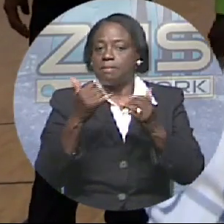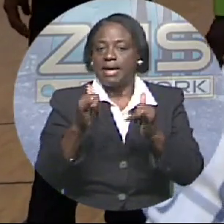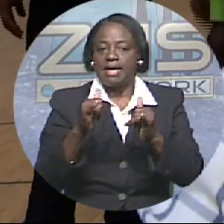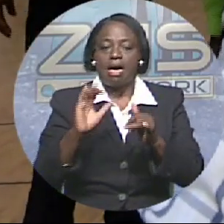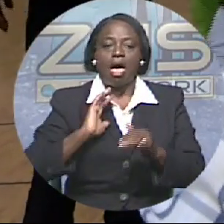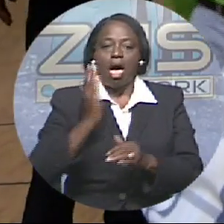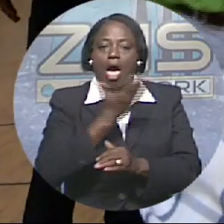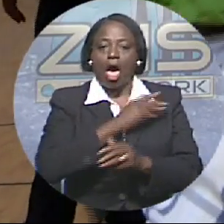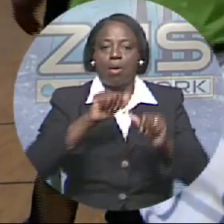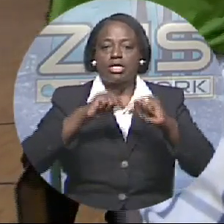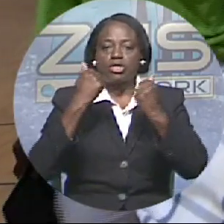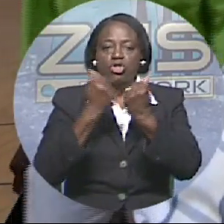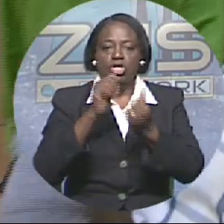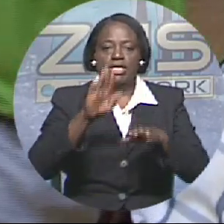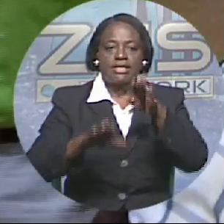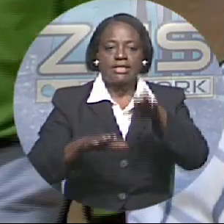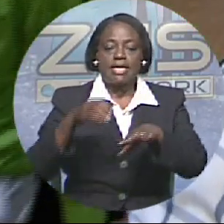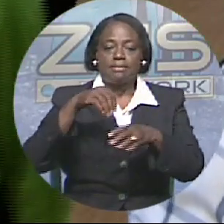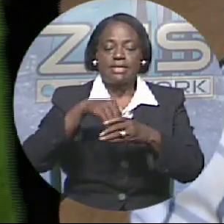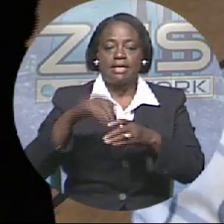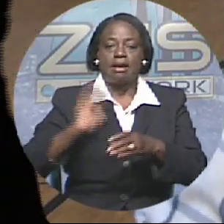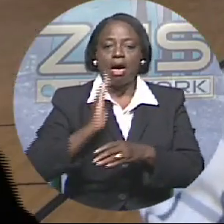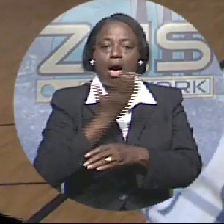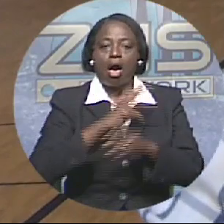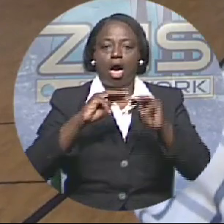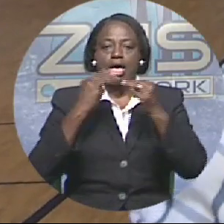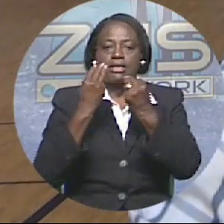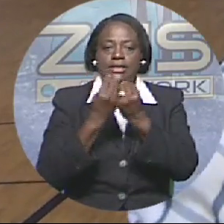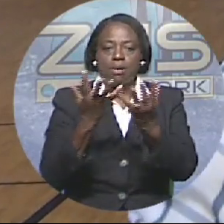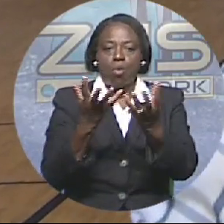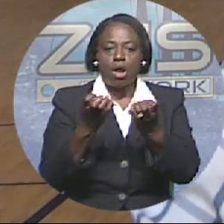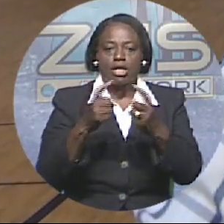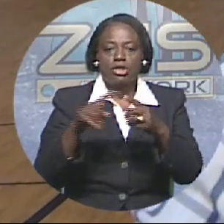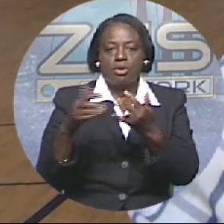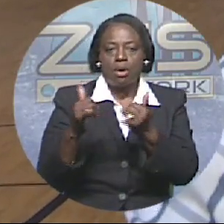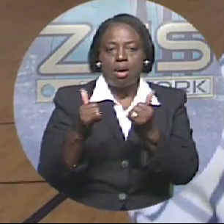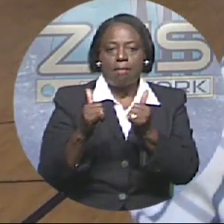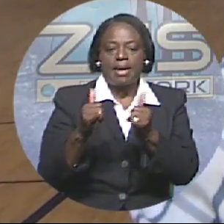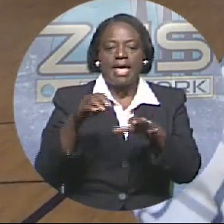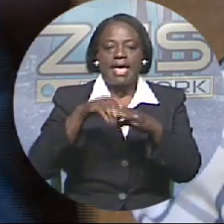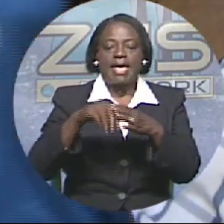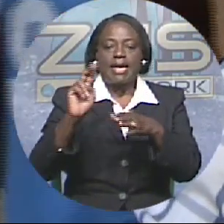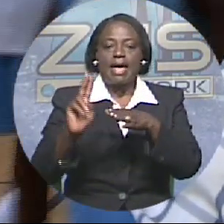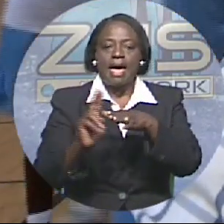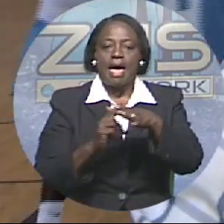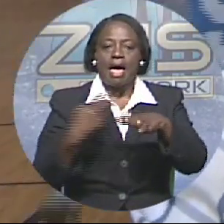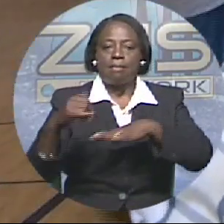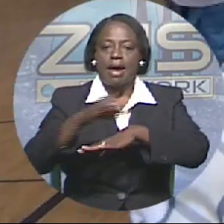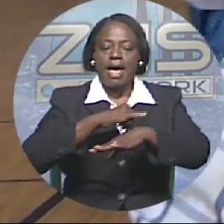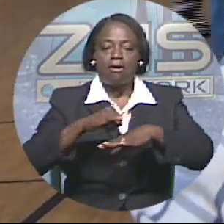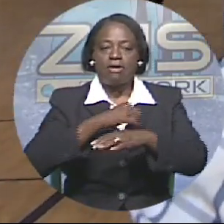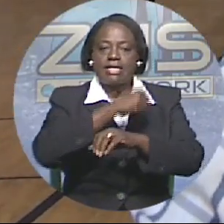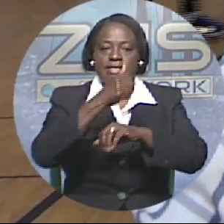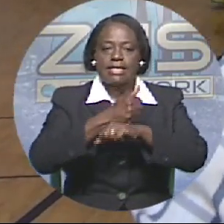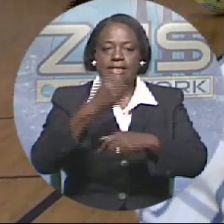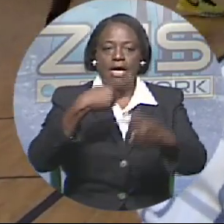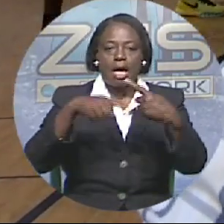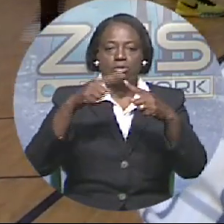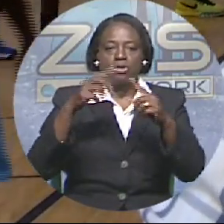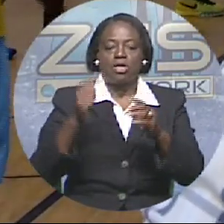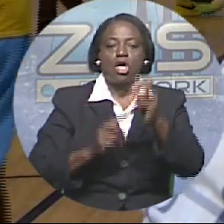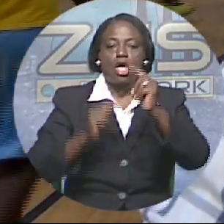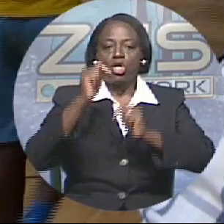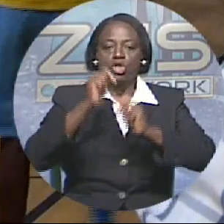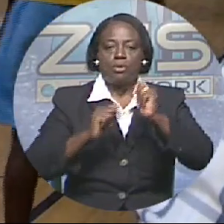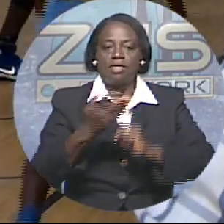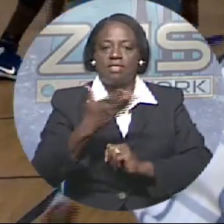in. After our teams decided they wanted to play, and then Harbor Island, they were already set to come to the tournament, so they're in